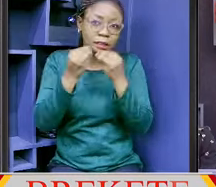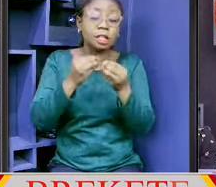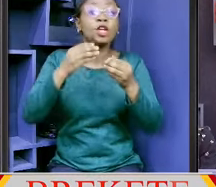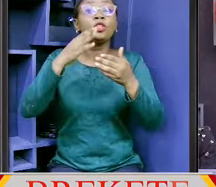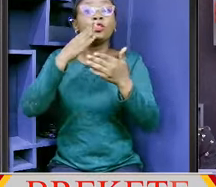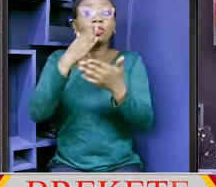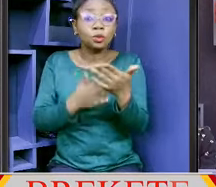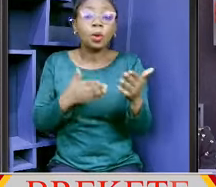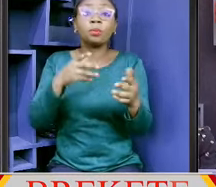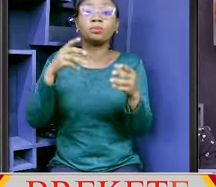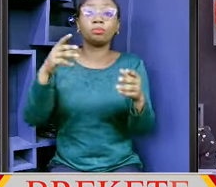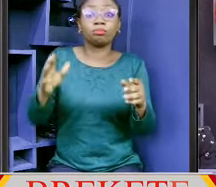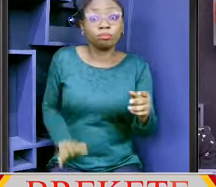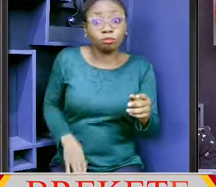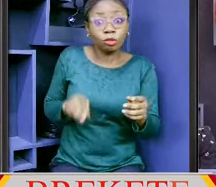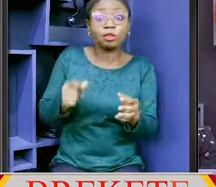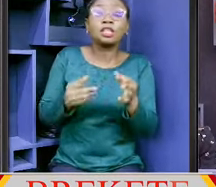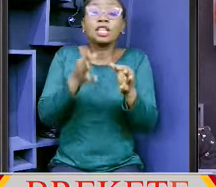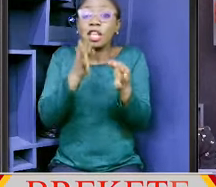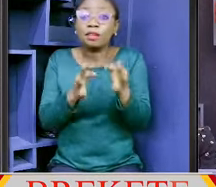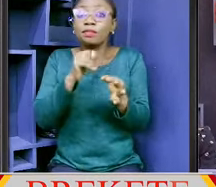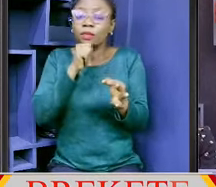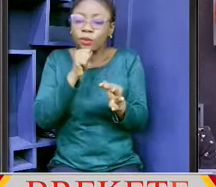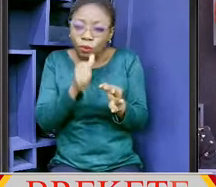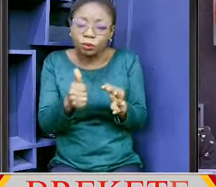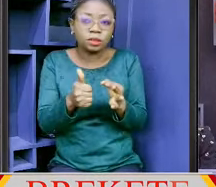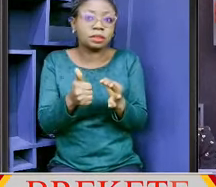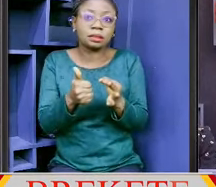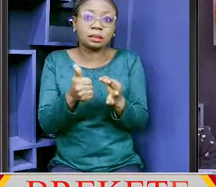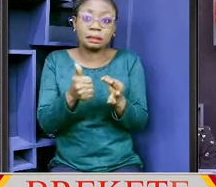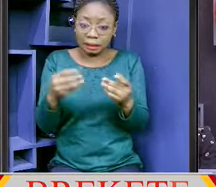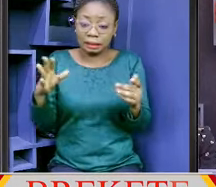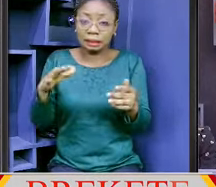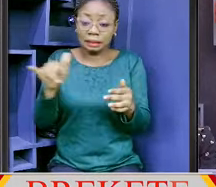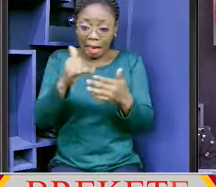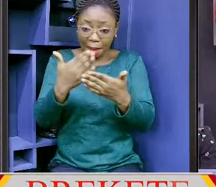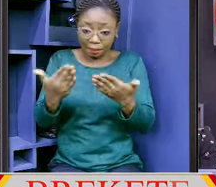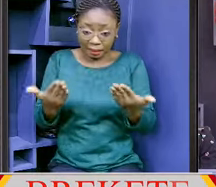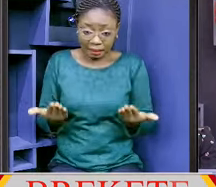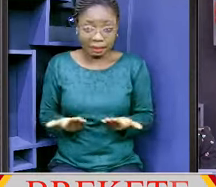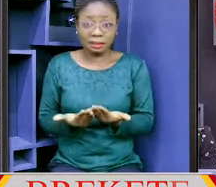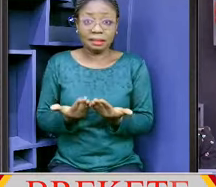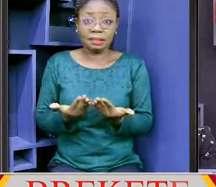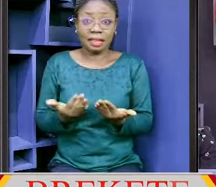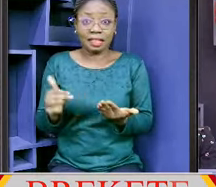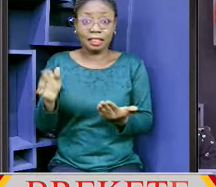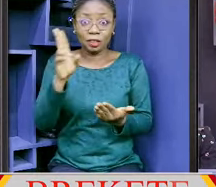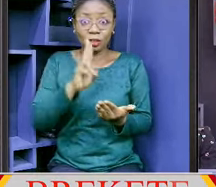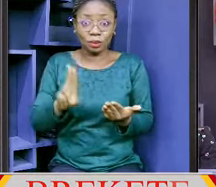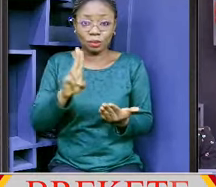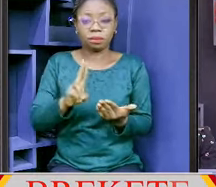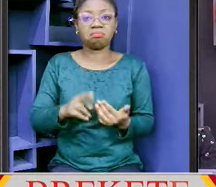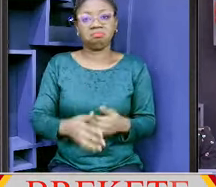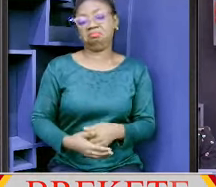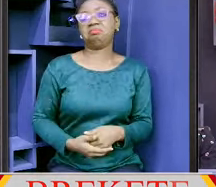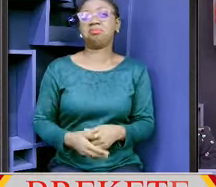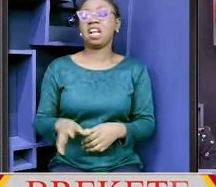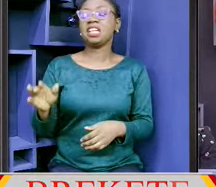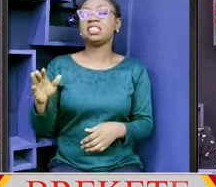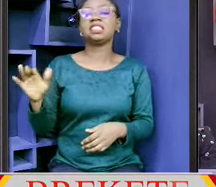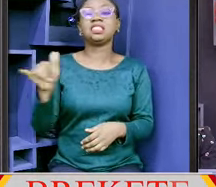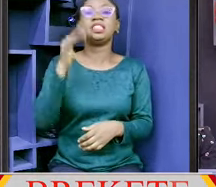they no go chop. If you give them for the same plate, you no wash the food where you served them yesterday, they no go